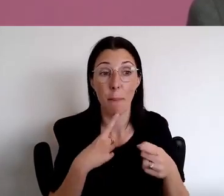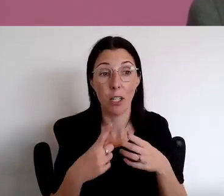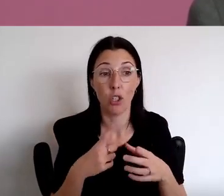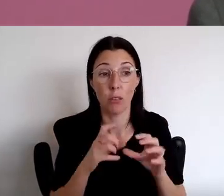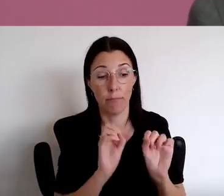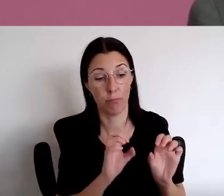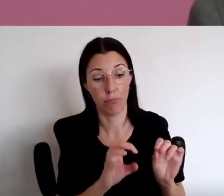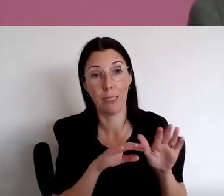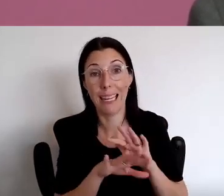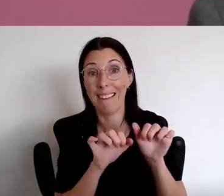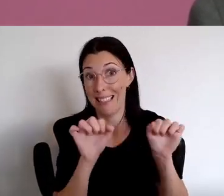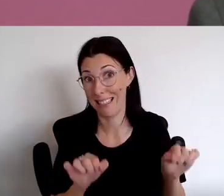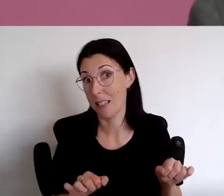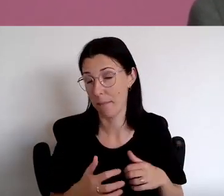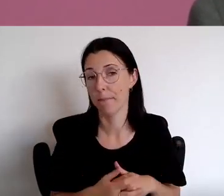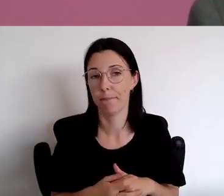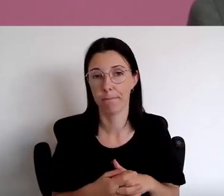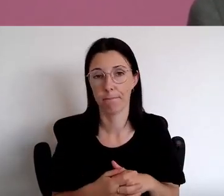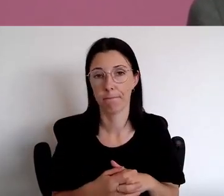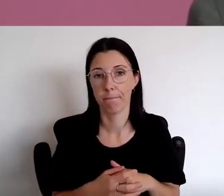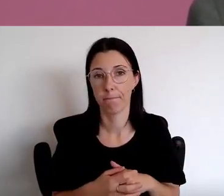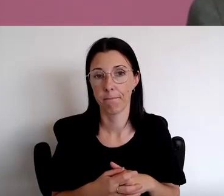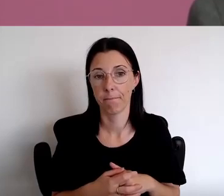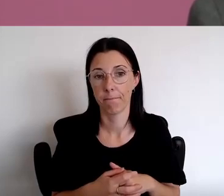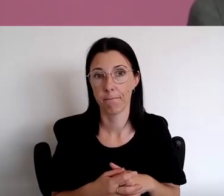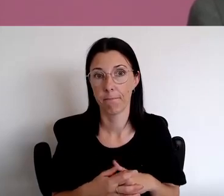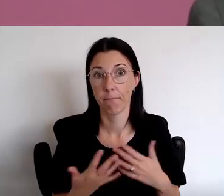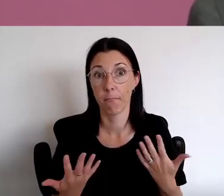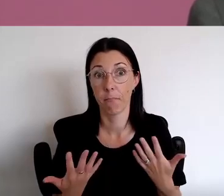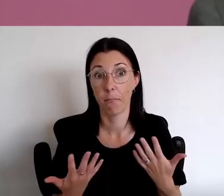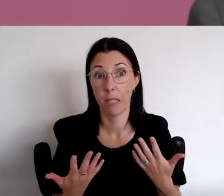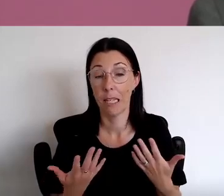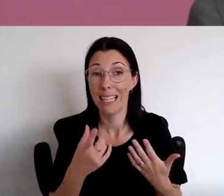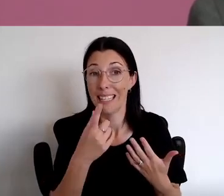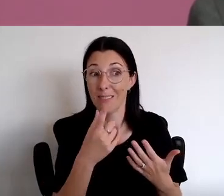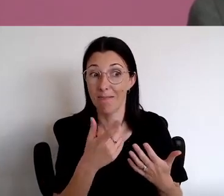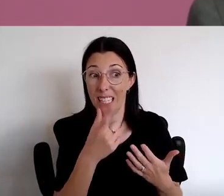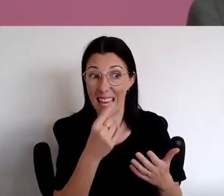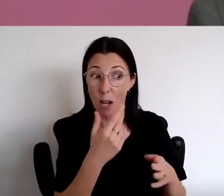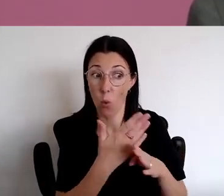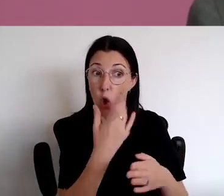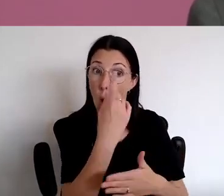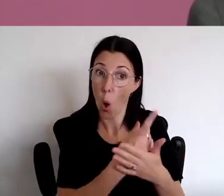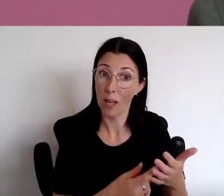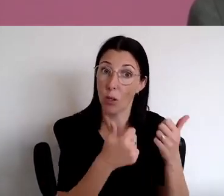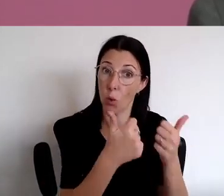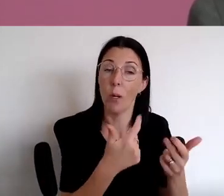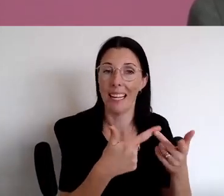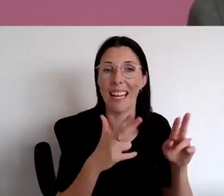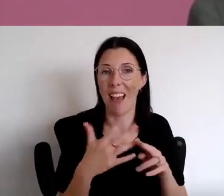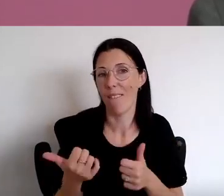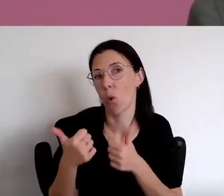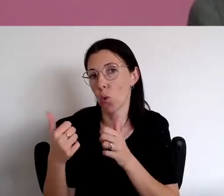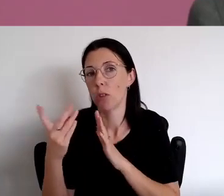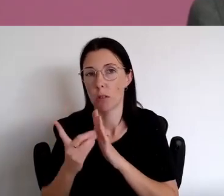system. It's really only as good as the design. So, on the downside,